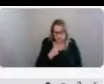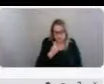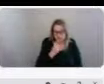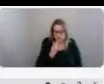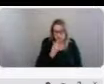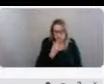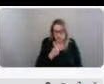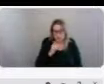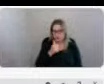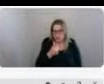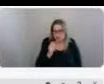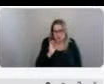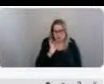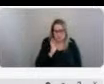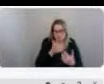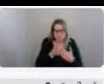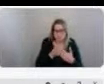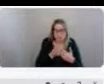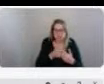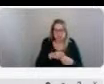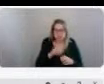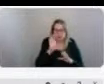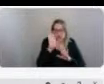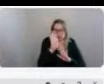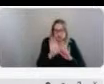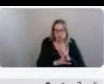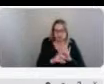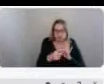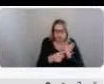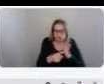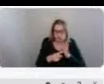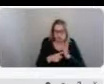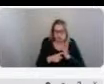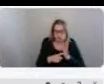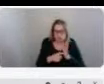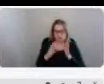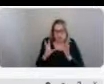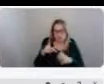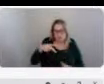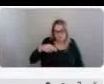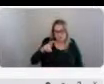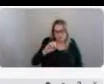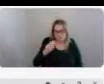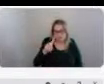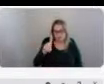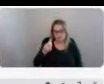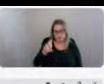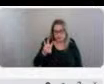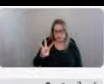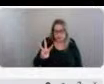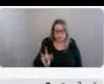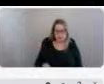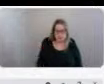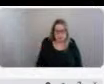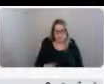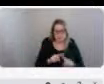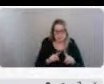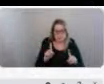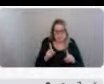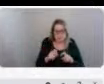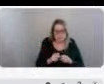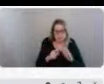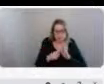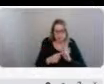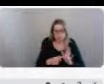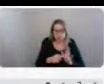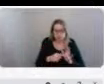does not meet the constitutional requirements of proposition 106 and instead appears drafted